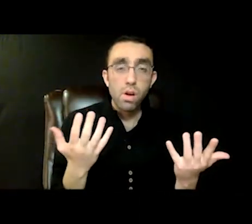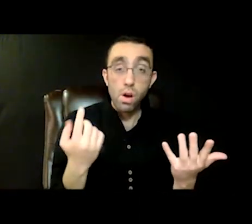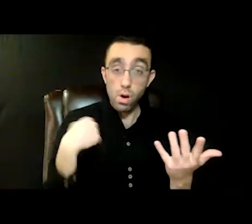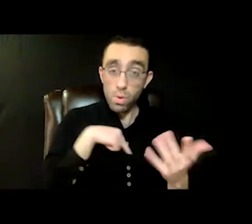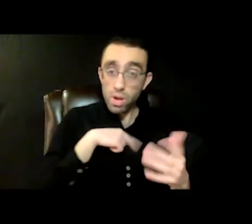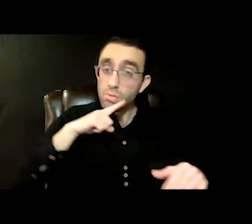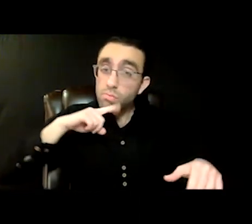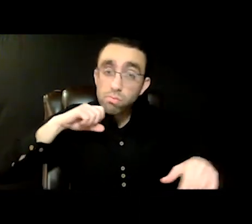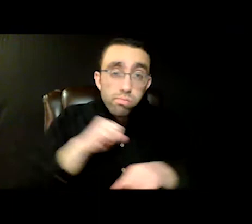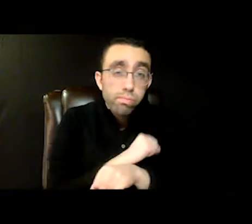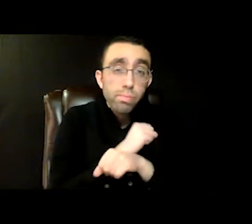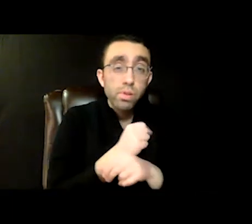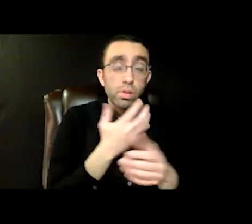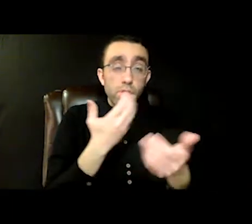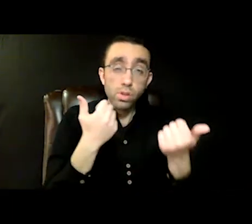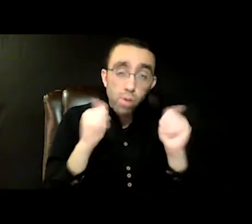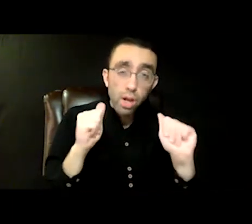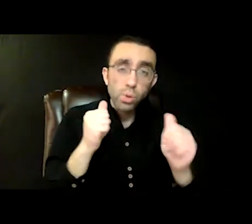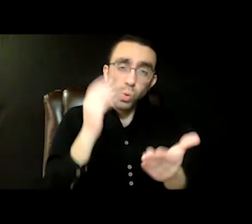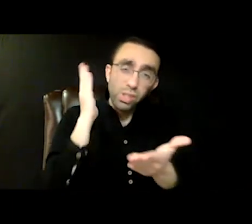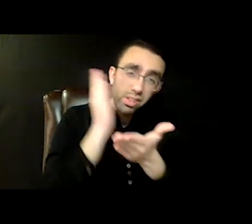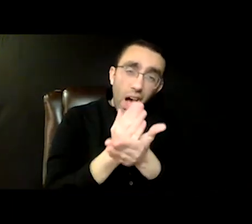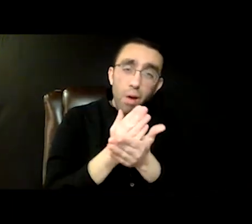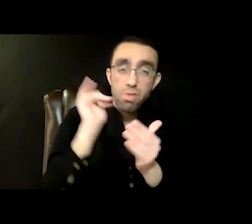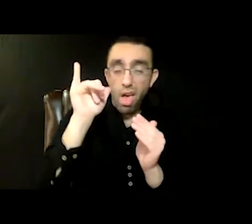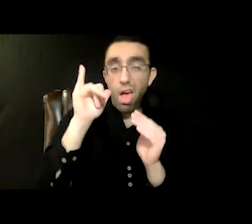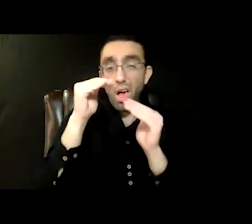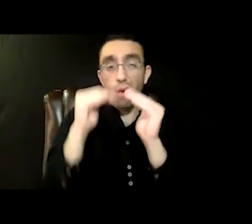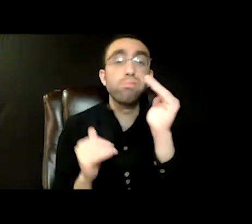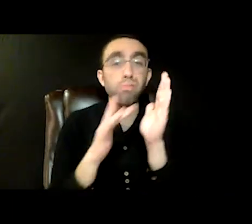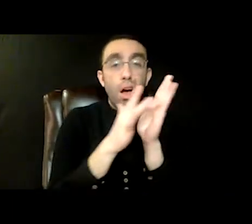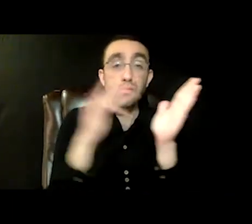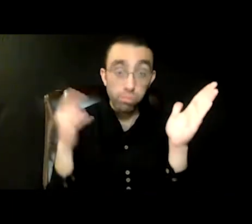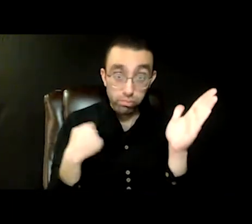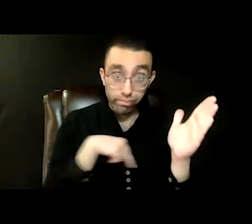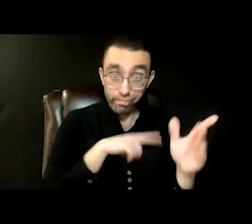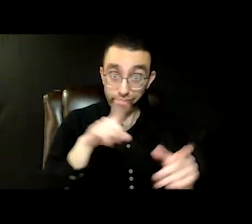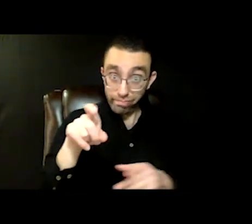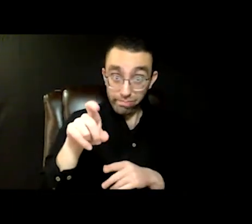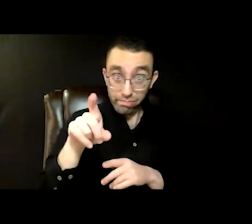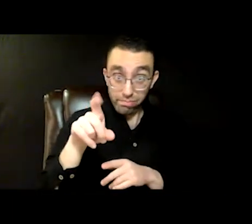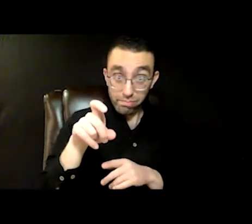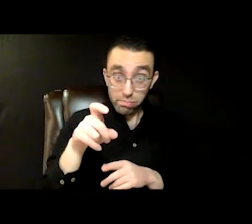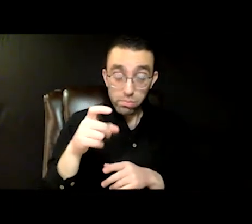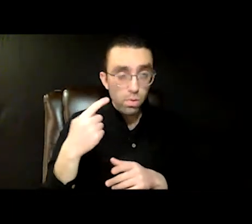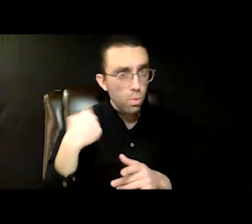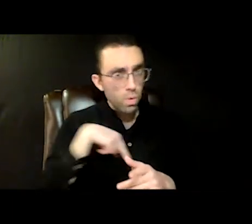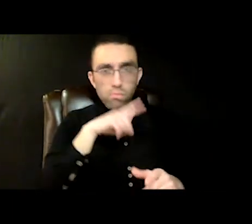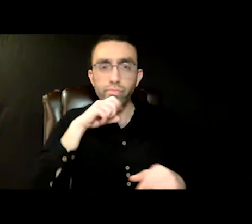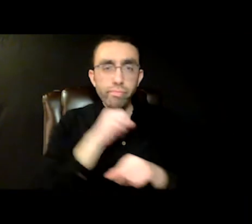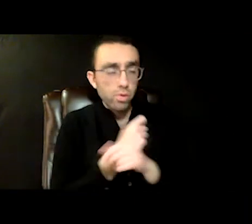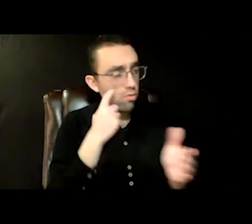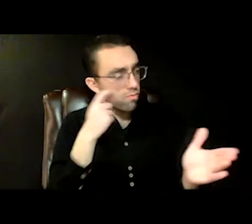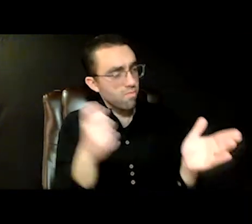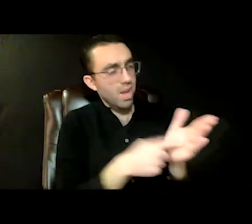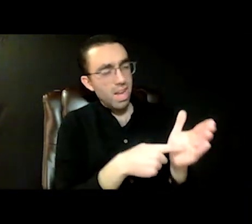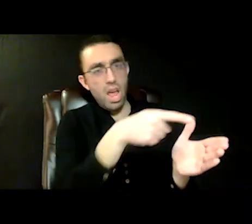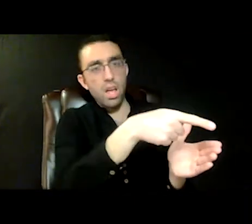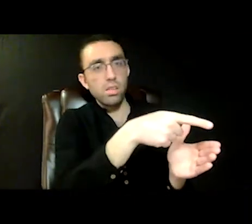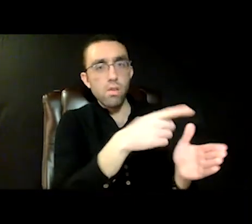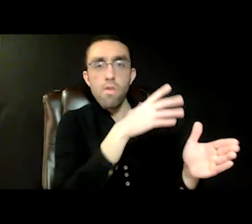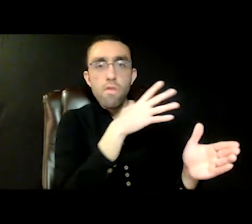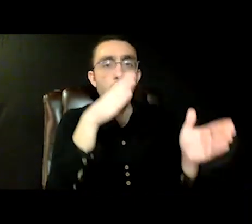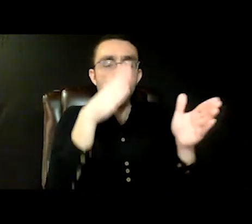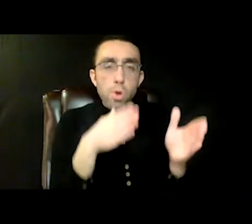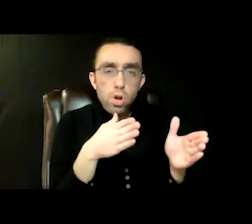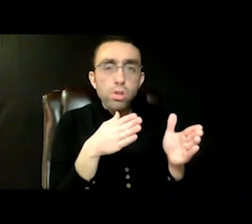Are we trying to stop that exploitation? Are we trying to recognize the ones who grow our food, center them in a process, and design